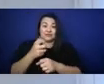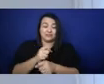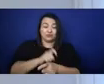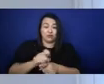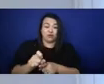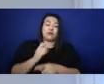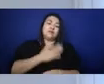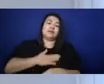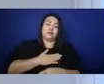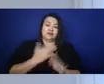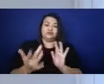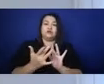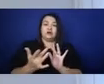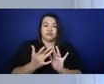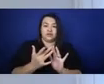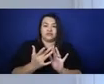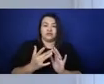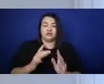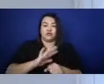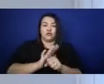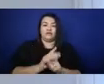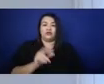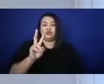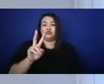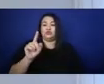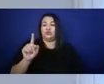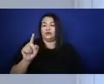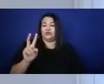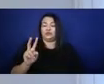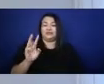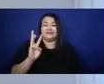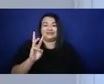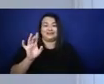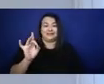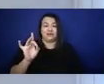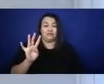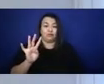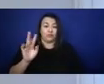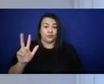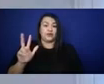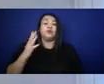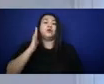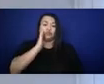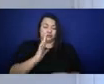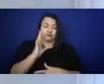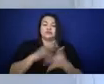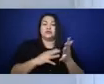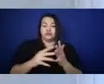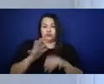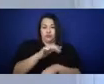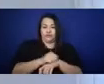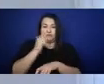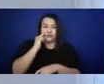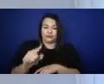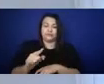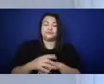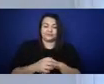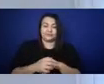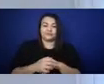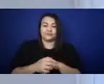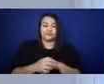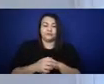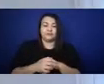dose via telephone specifically to schedule their appointment. Now, if you are coming up to your 42 days and you have